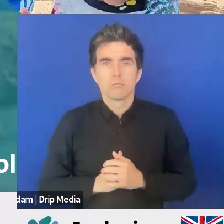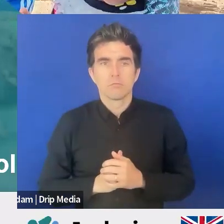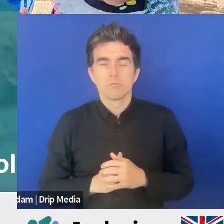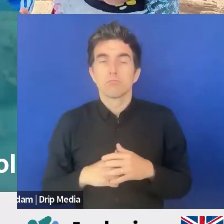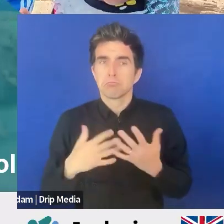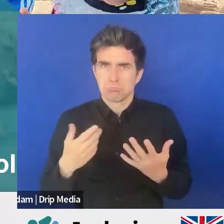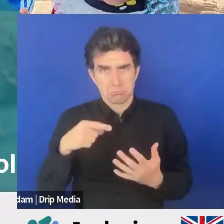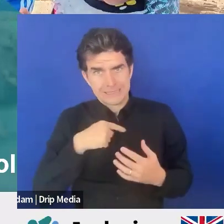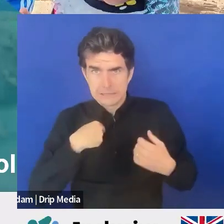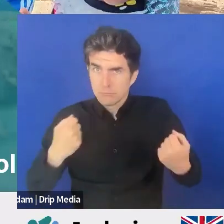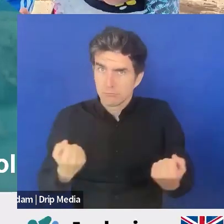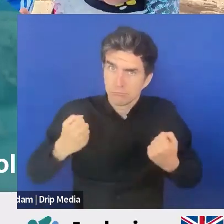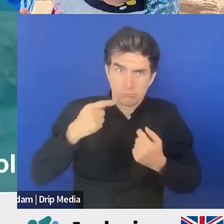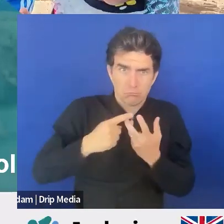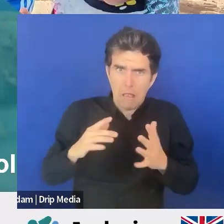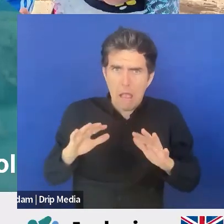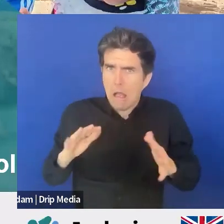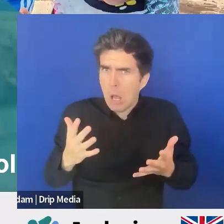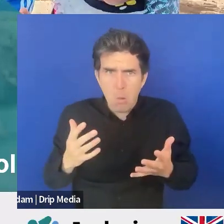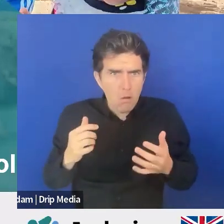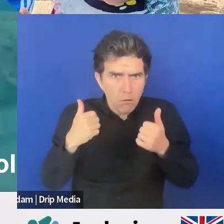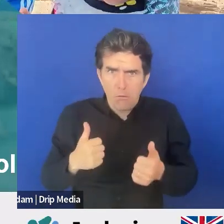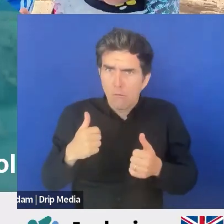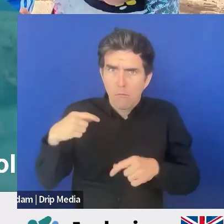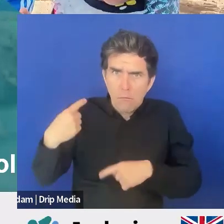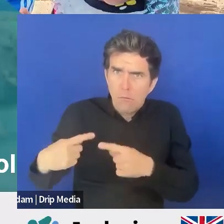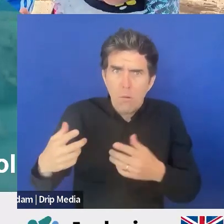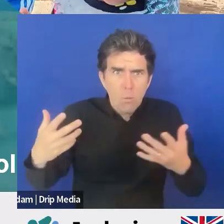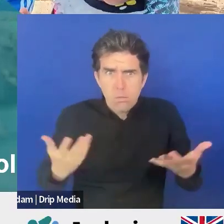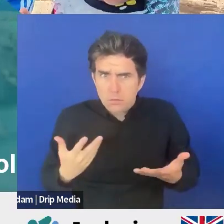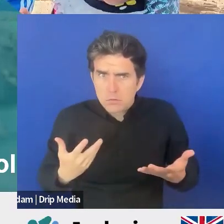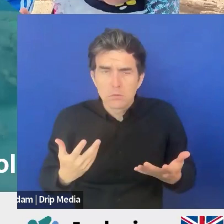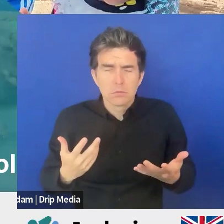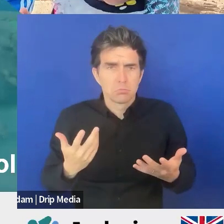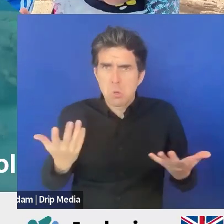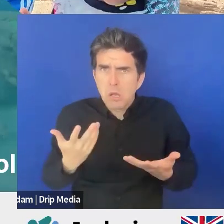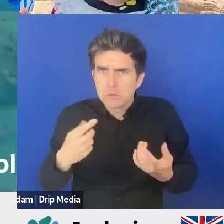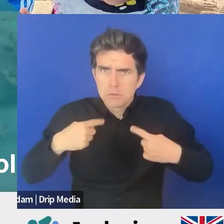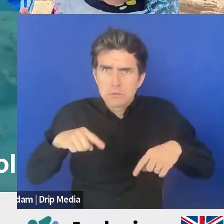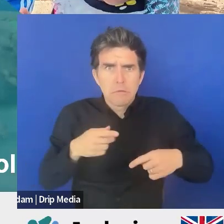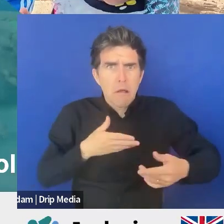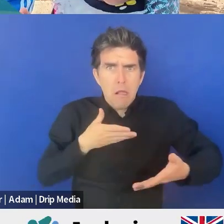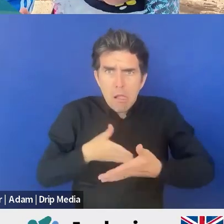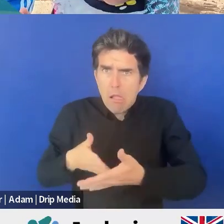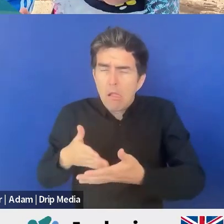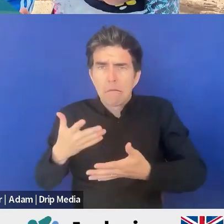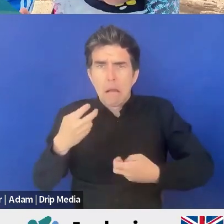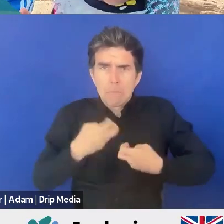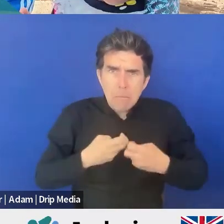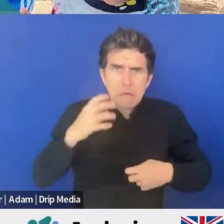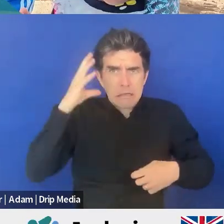challenges that we faced? Look at the case studies that we have from Nigeria, from Bangladesh, from Kenya, from Nepal, from